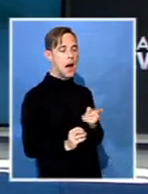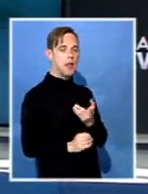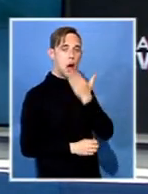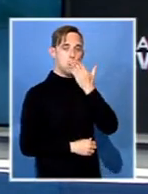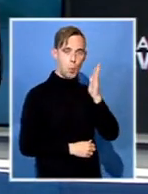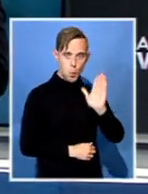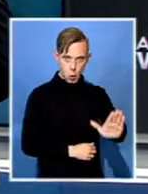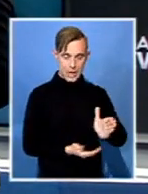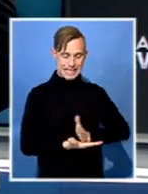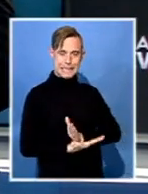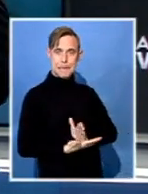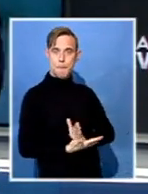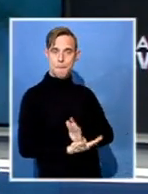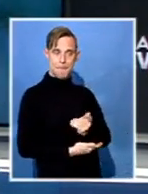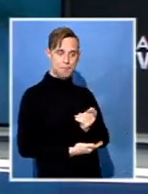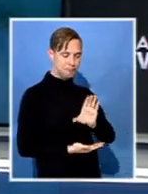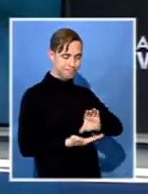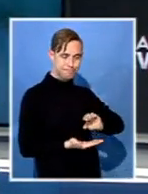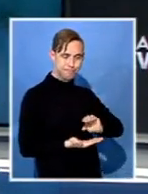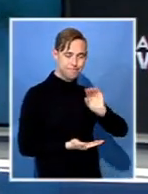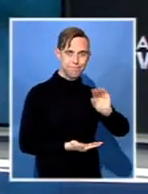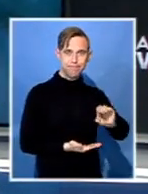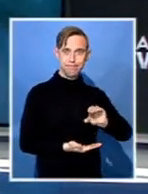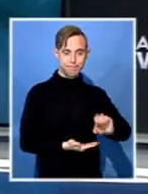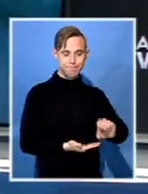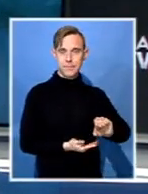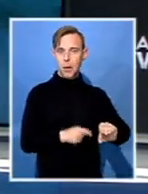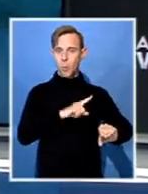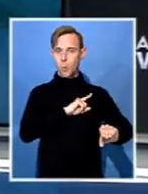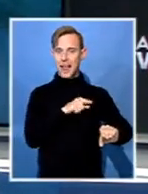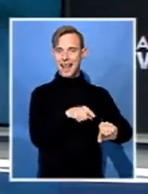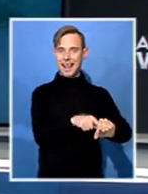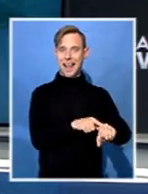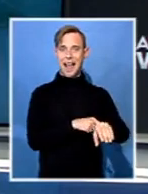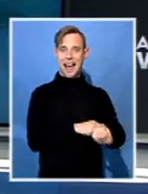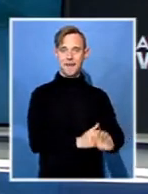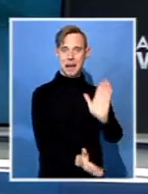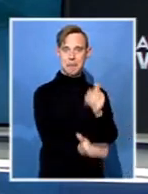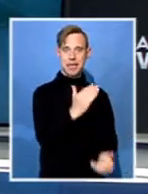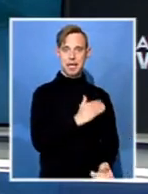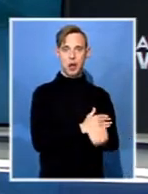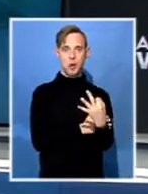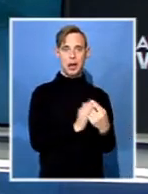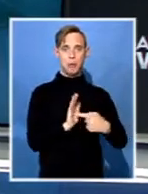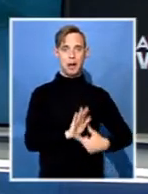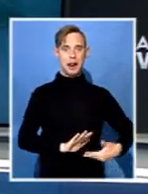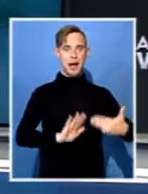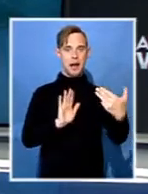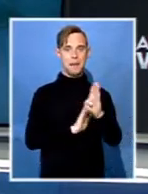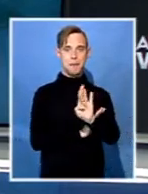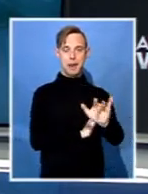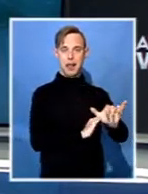already been given to SAA due to its dire situation, but a shortfall of 3.9 billion rand remains, Francis.